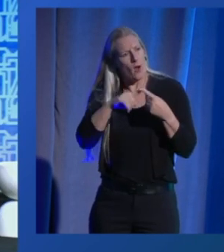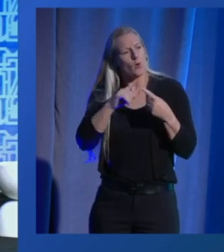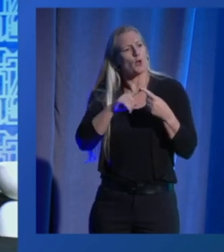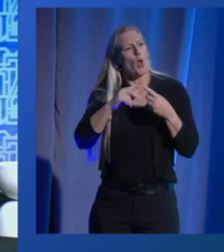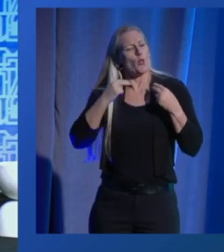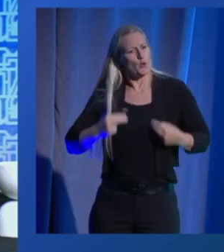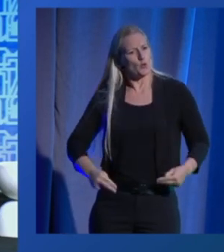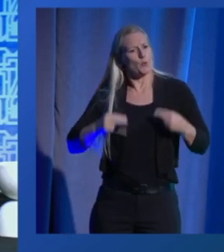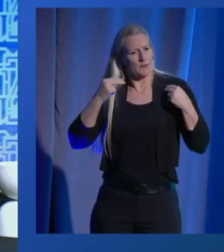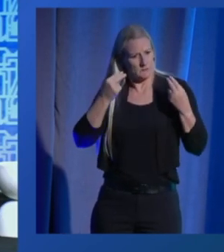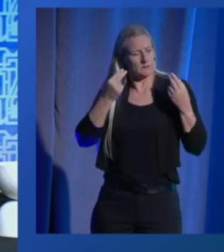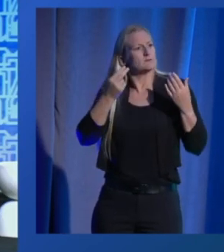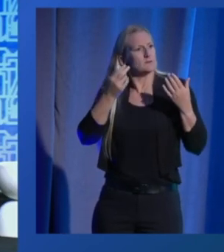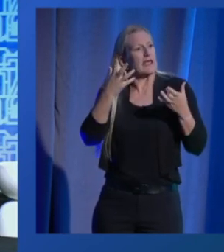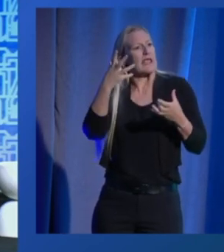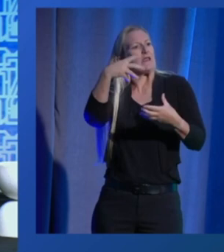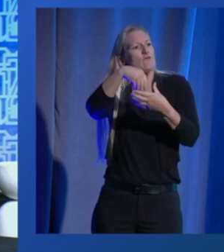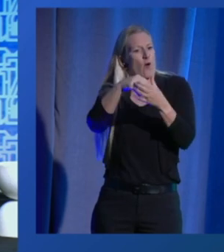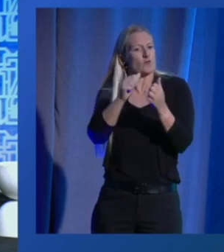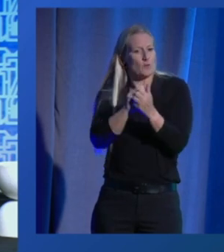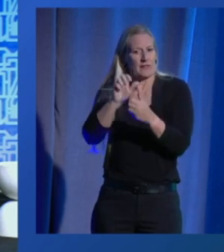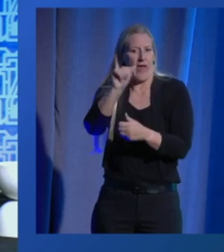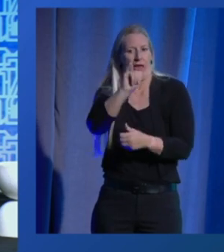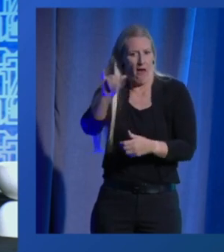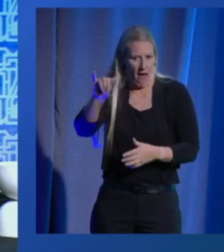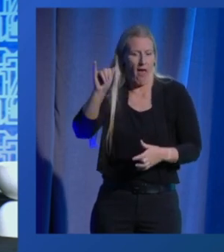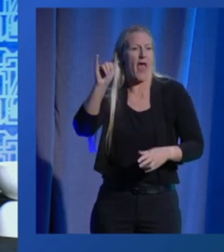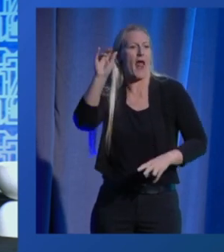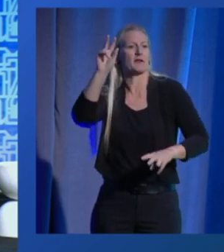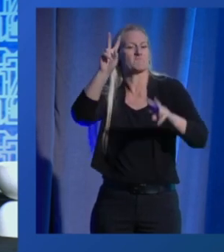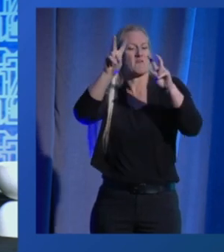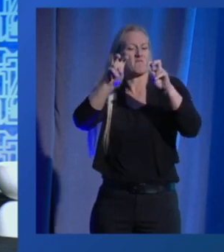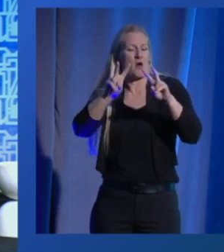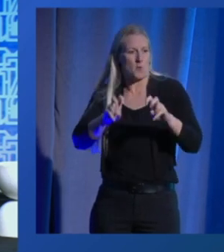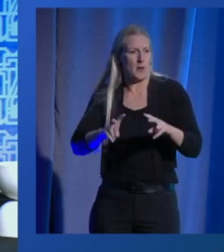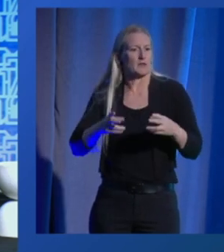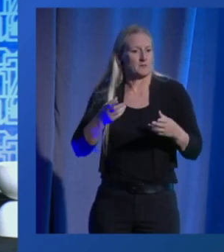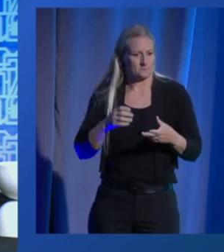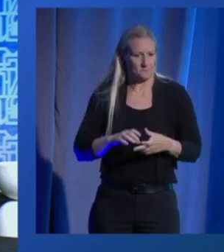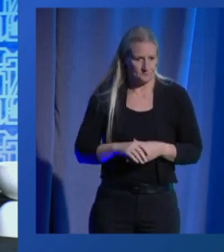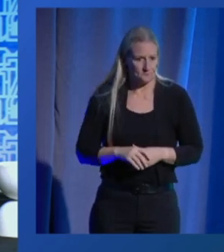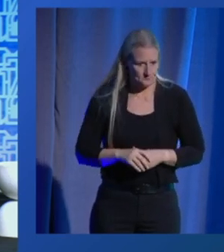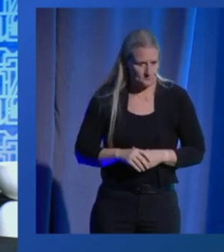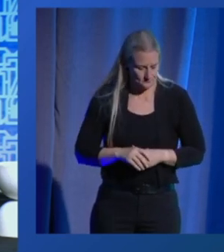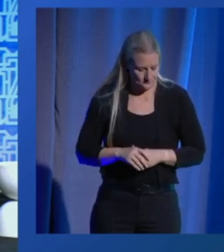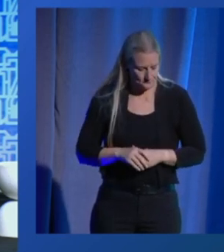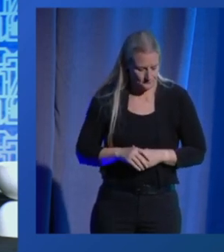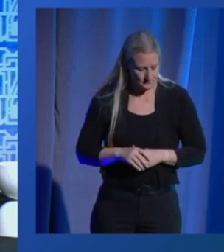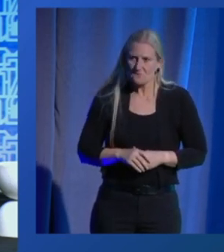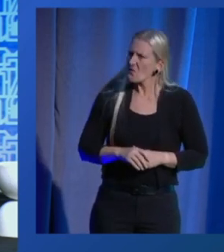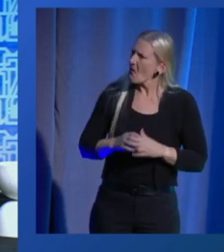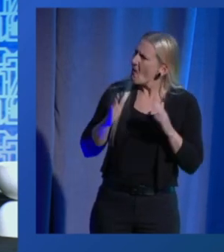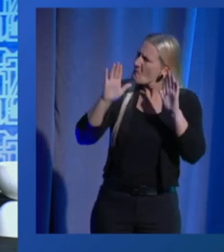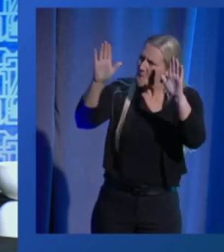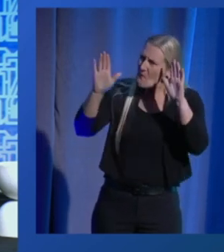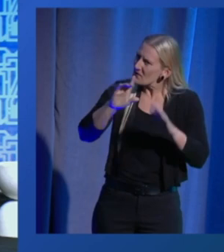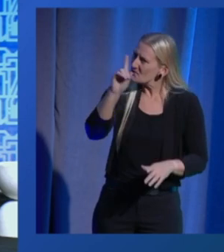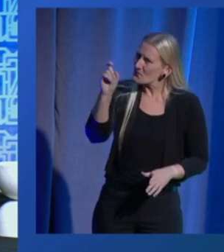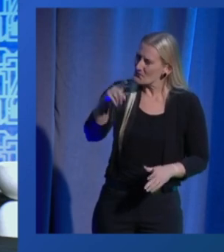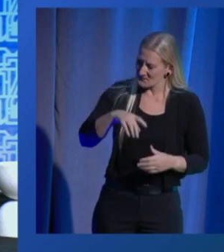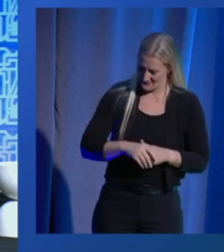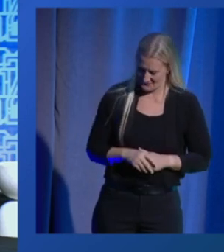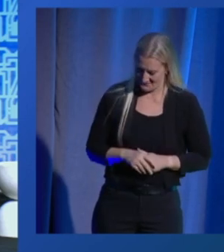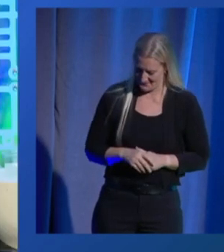generated intelligence that's an excellent question so I would say that this is a